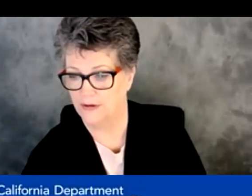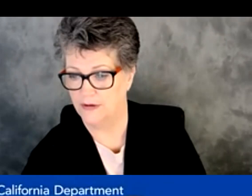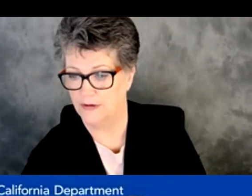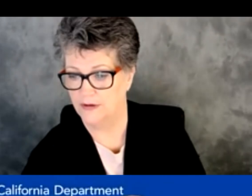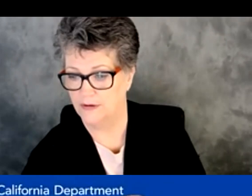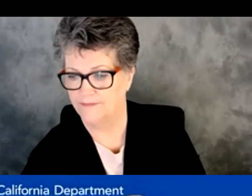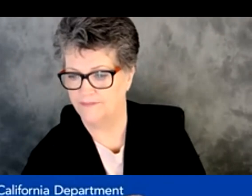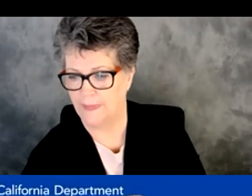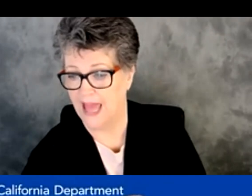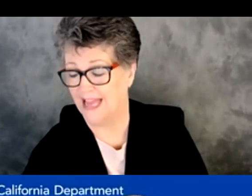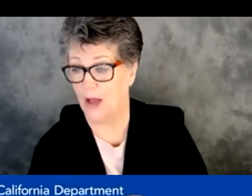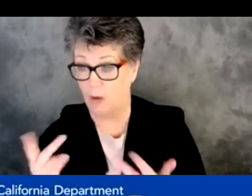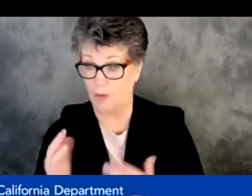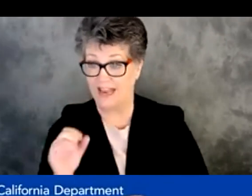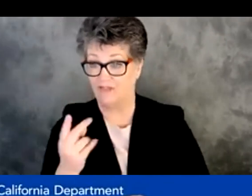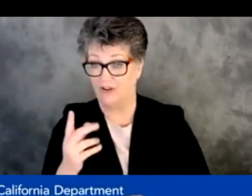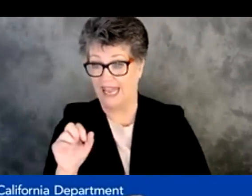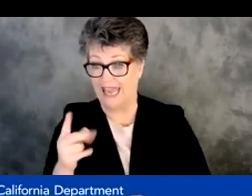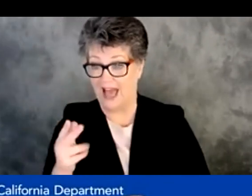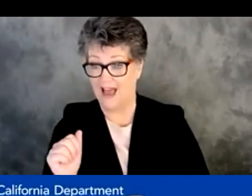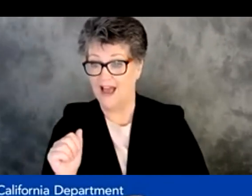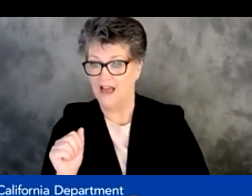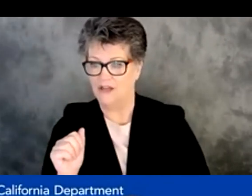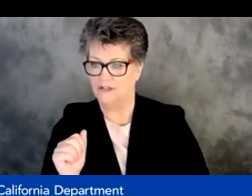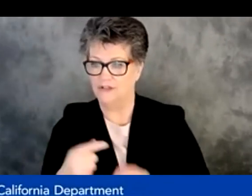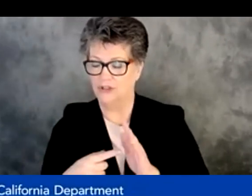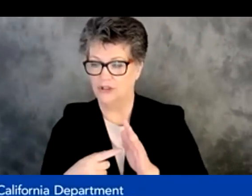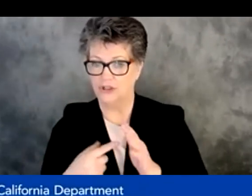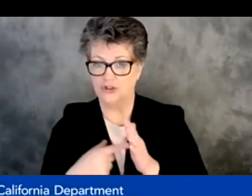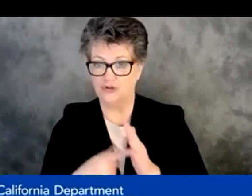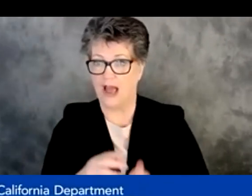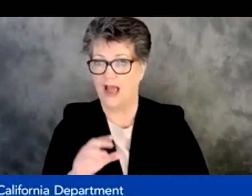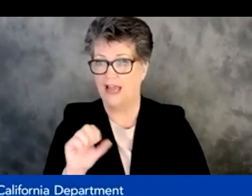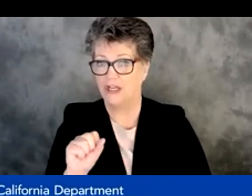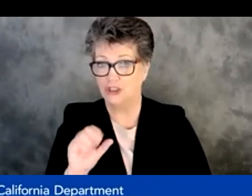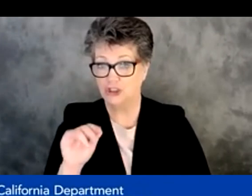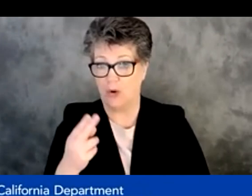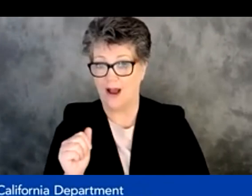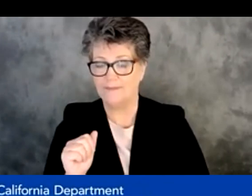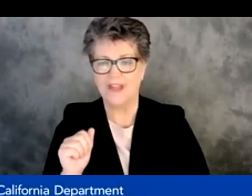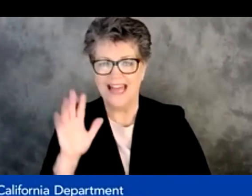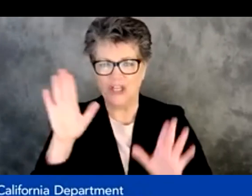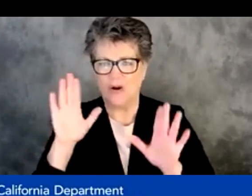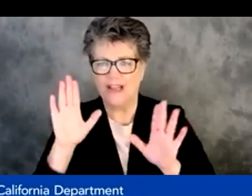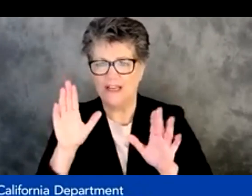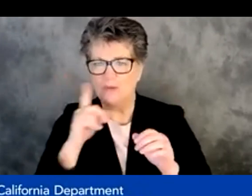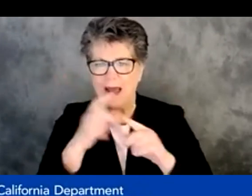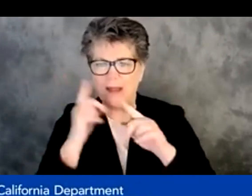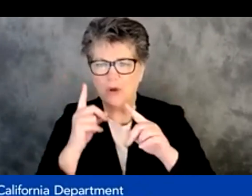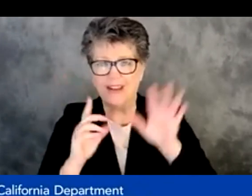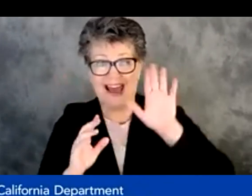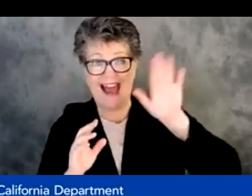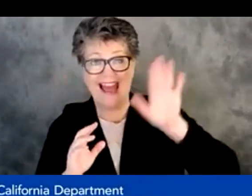Okay, well, we're waiting for Leah. How about we try Shella? No, I'm sorry. No, I'm unmuted.